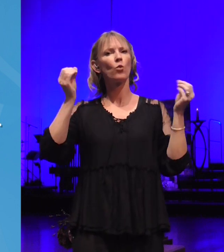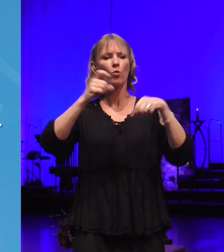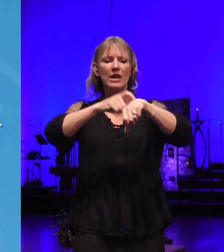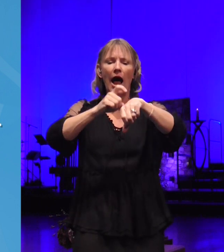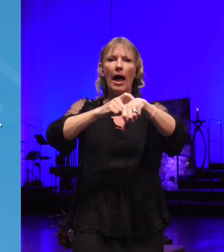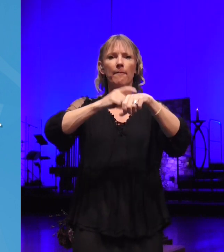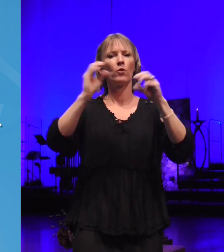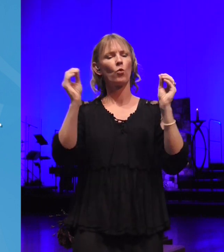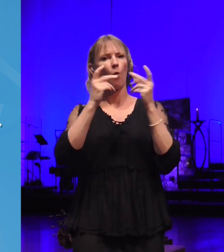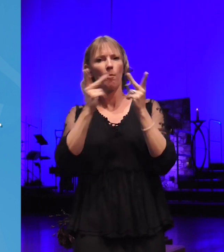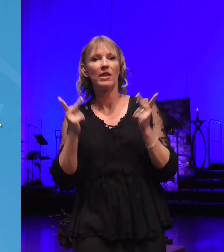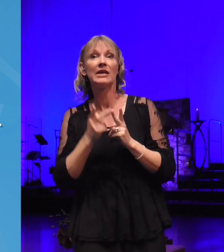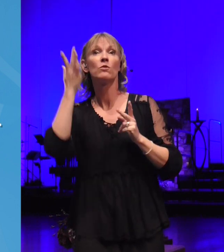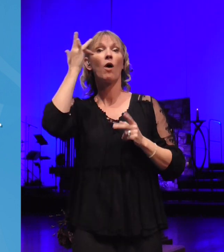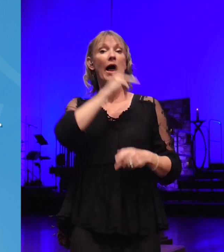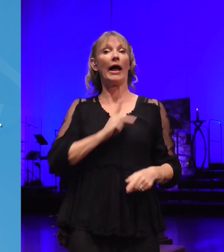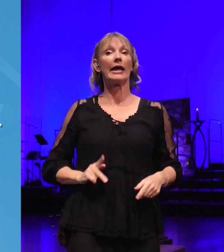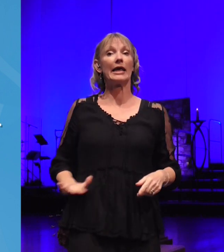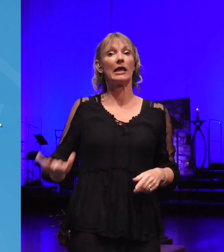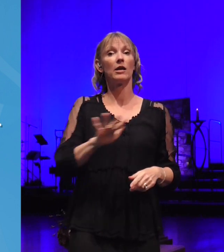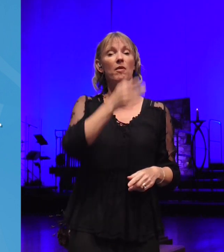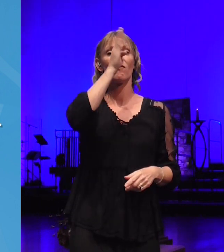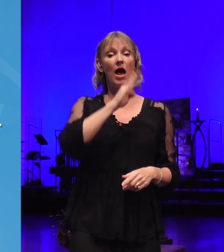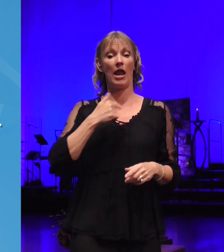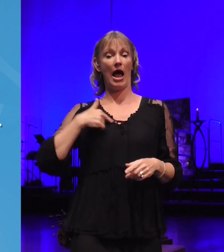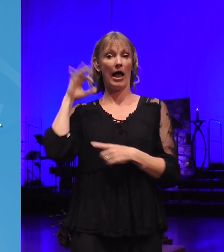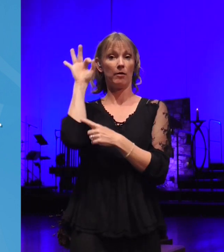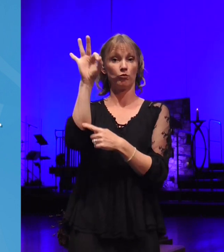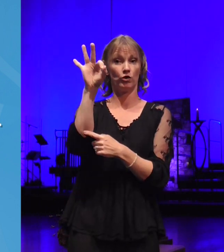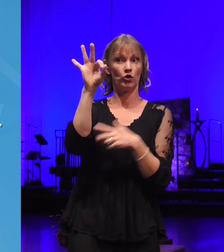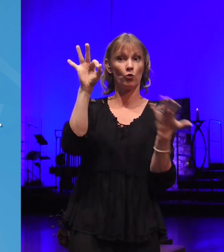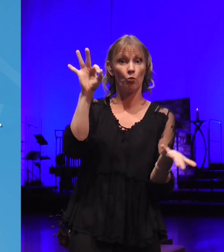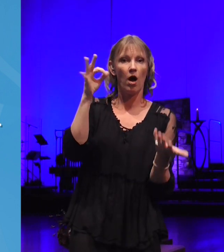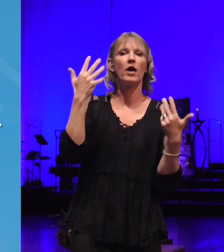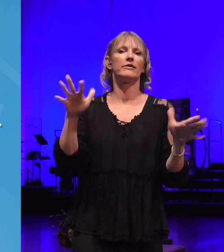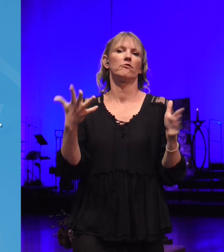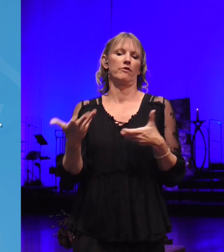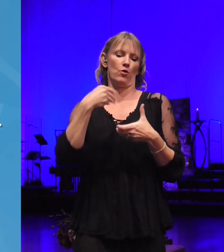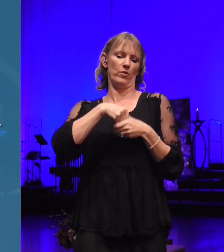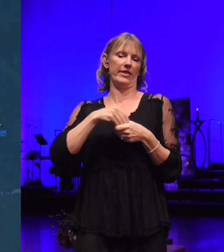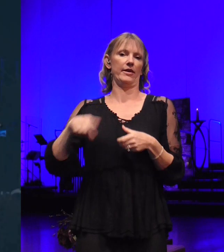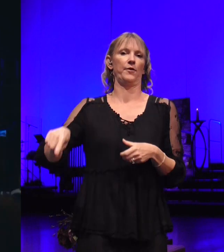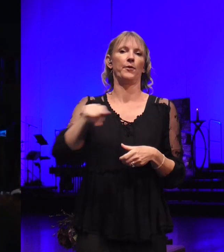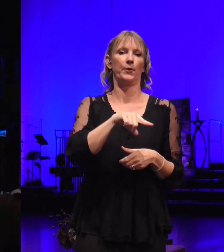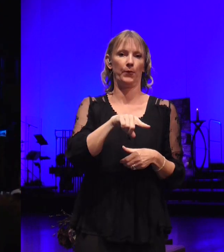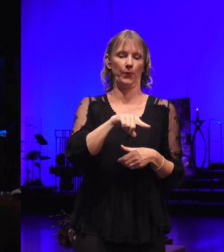place, because the kingdom of God that I preach is within you.'"